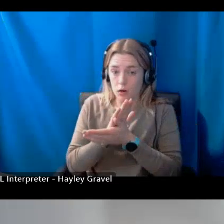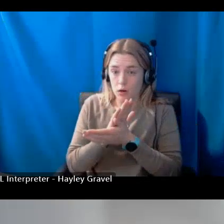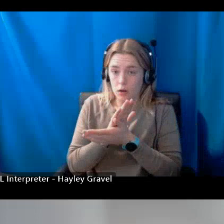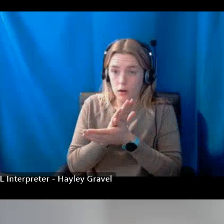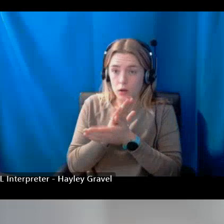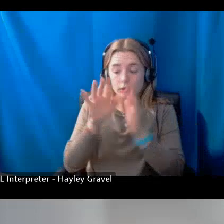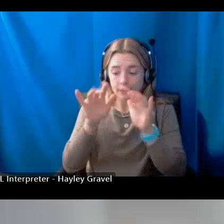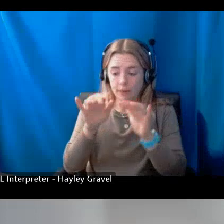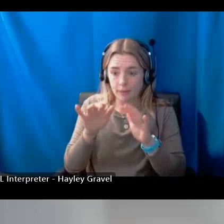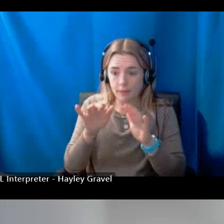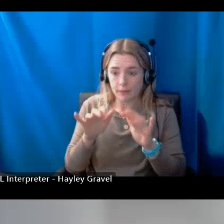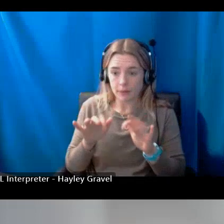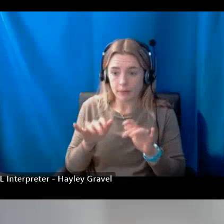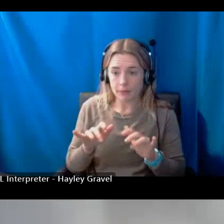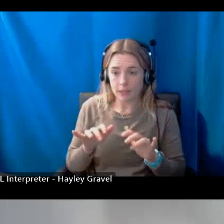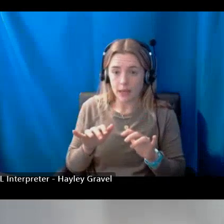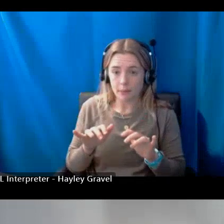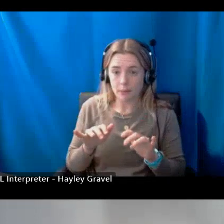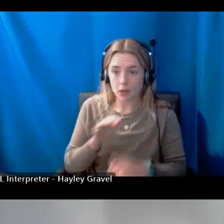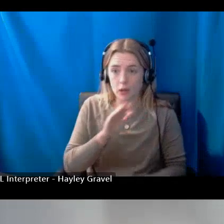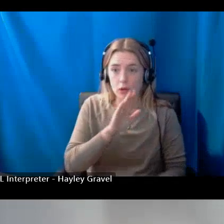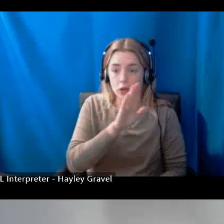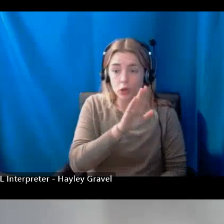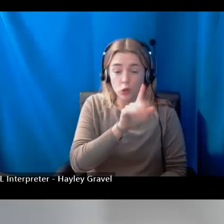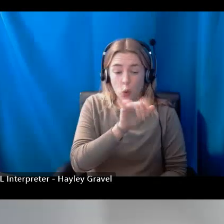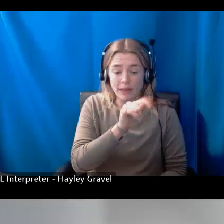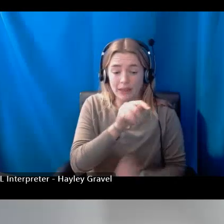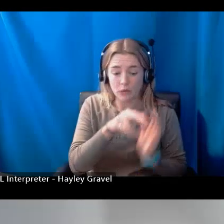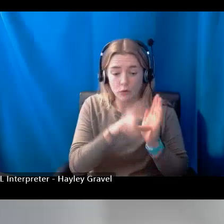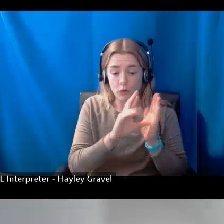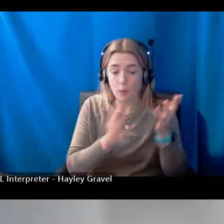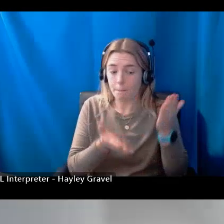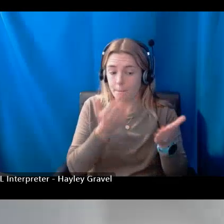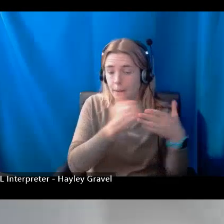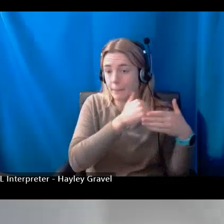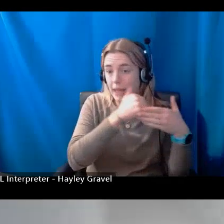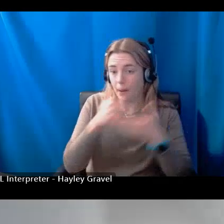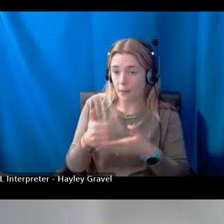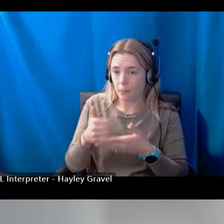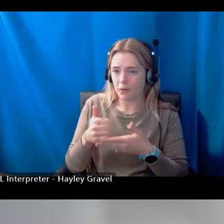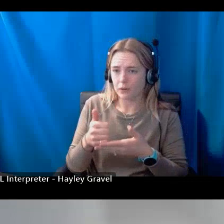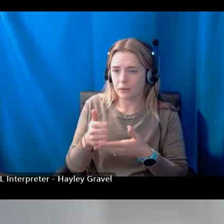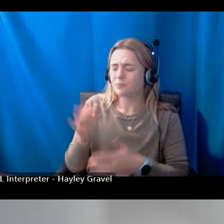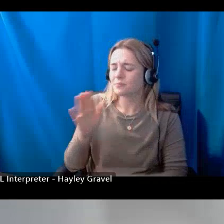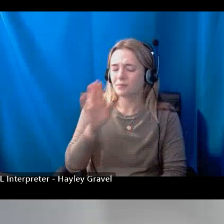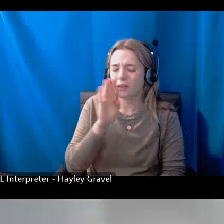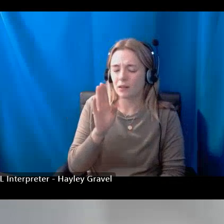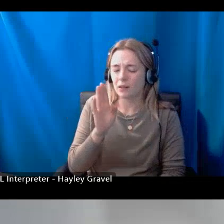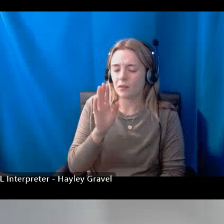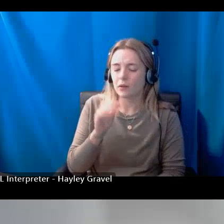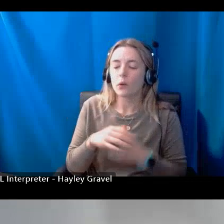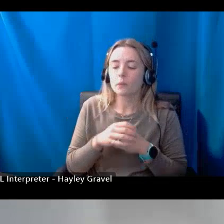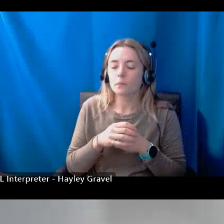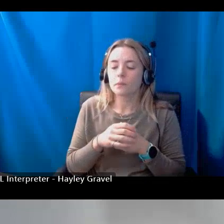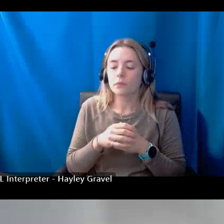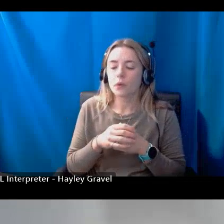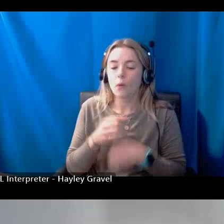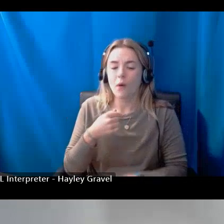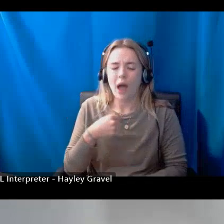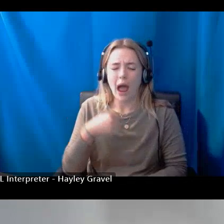shifting in your lit review may happen. Okay. You and I can have a conversation and say, okay, here's where I think